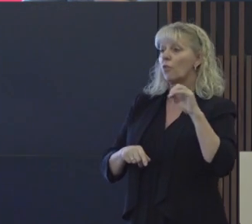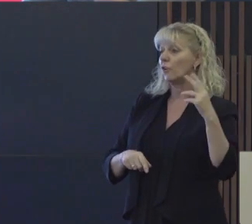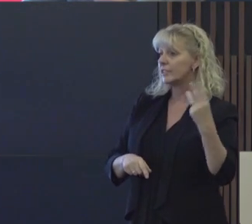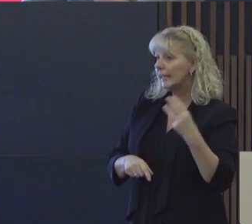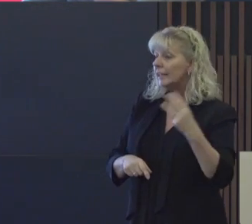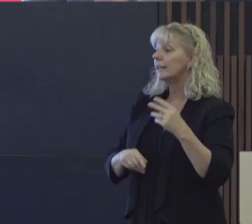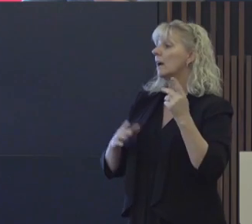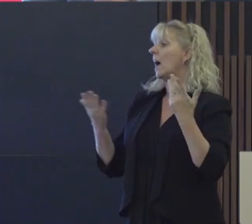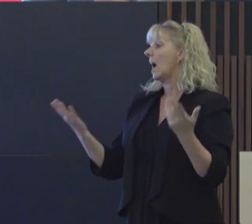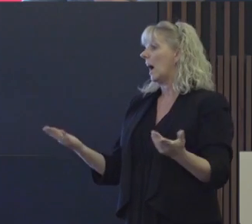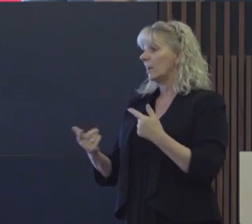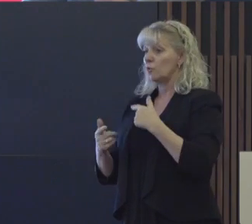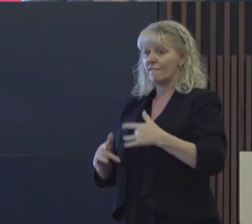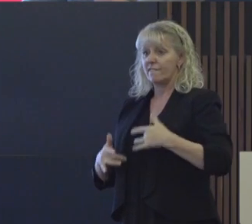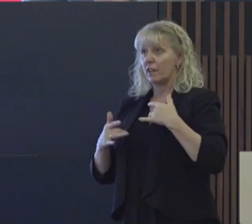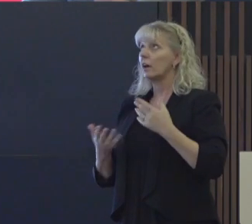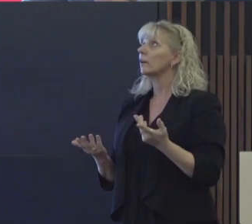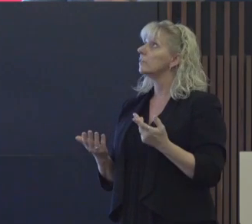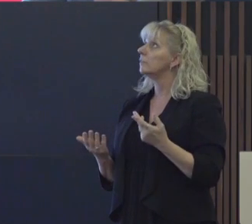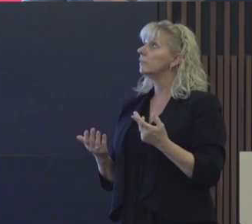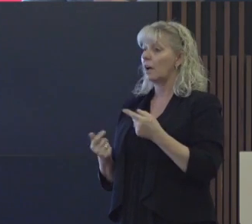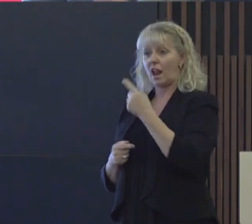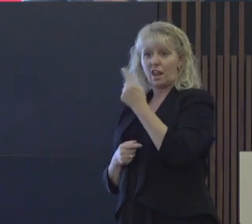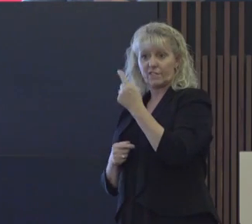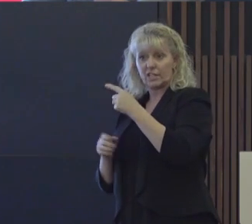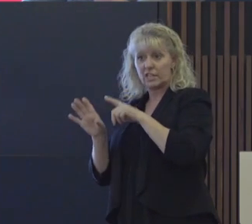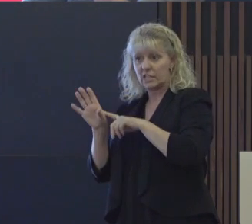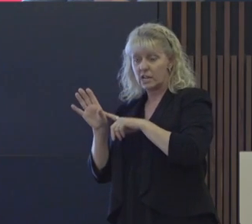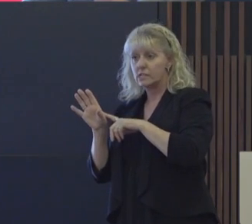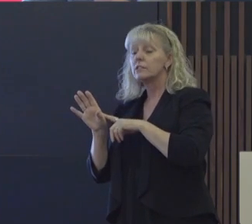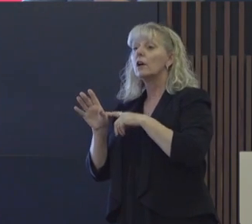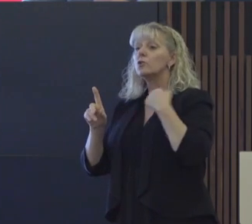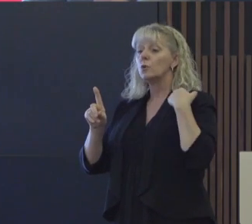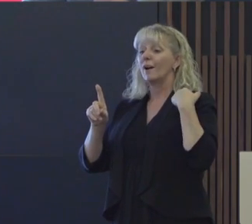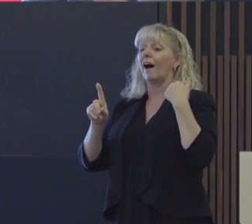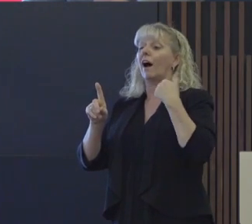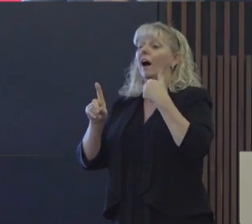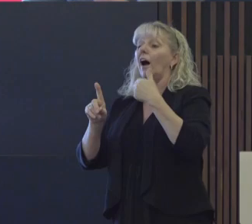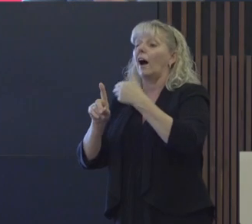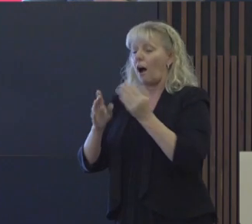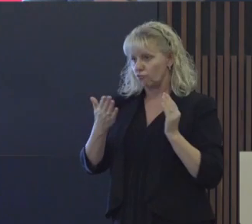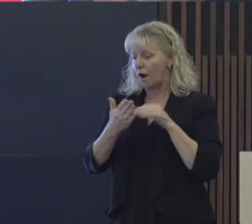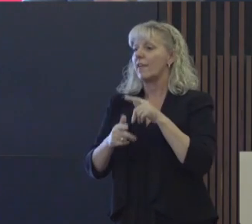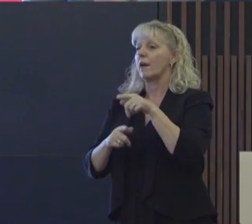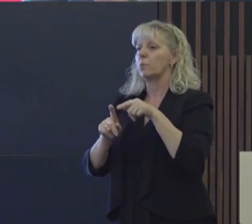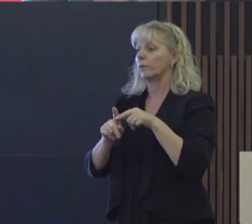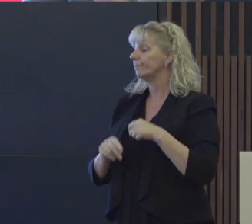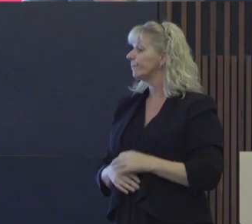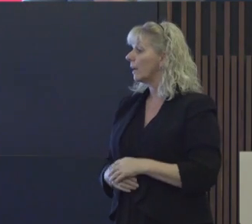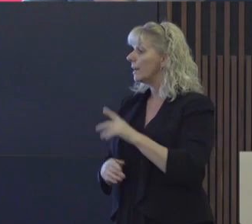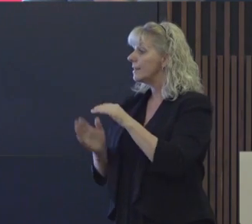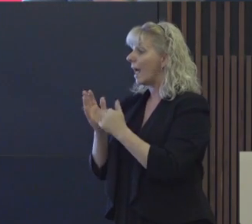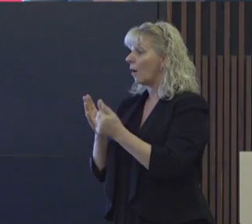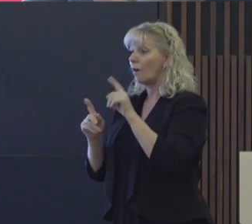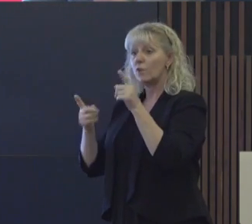2013. So if you're thinking, like that was nearly 11 years of work to get to that point. We're now